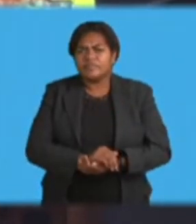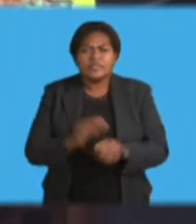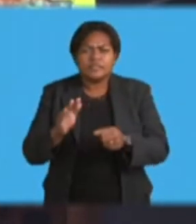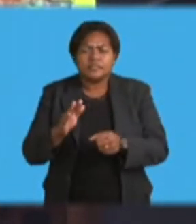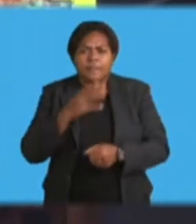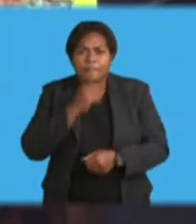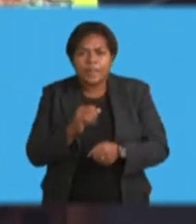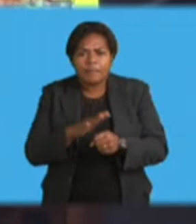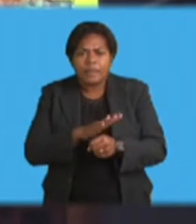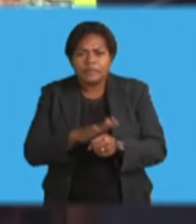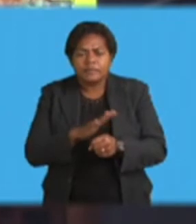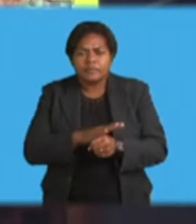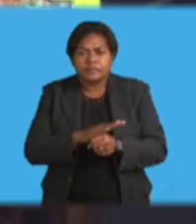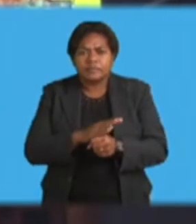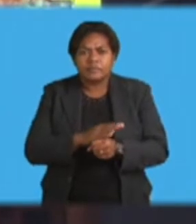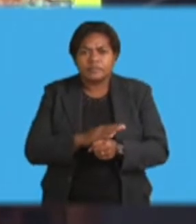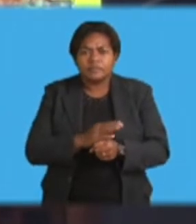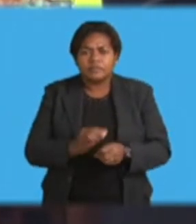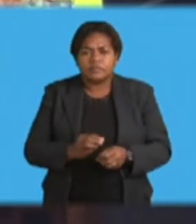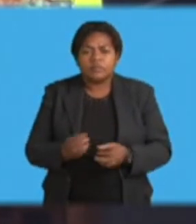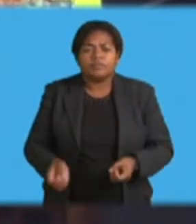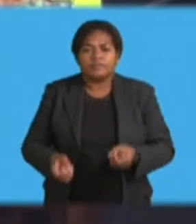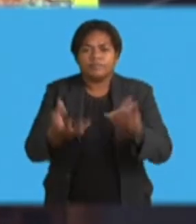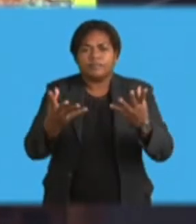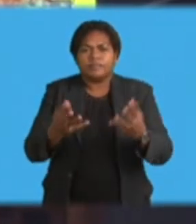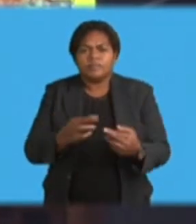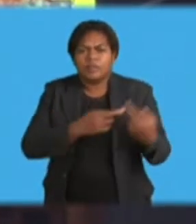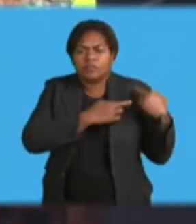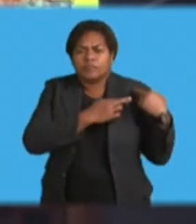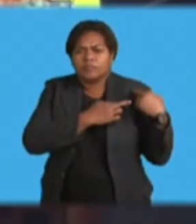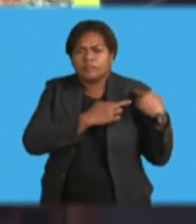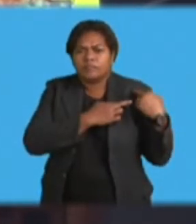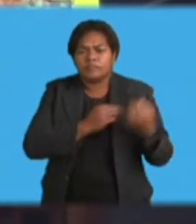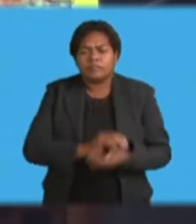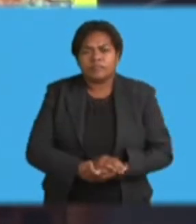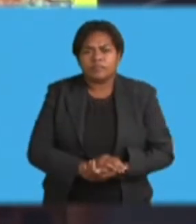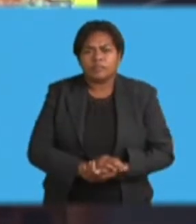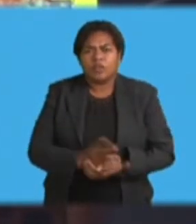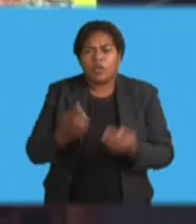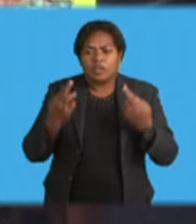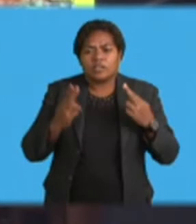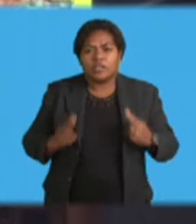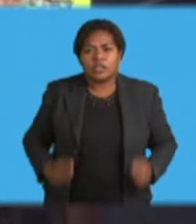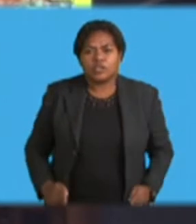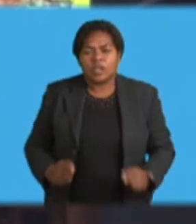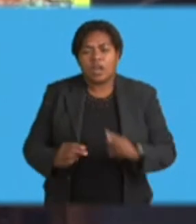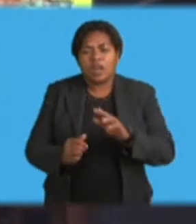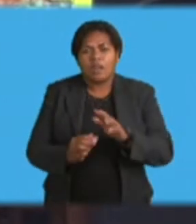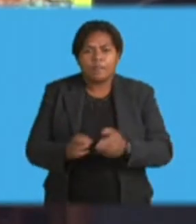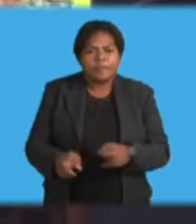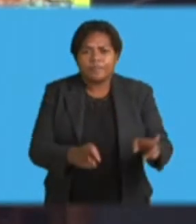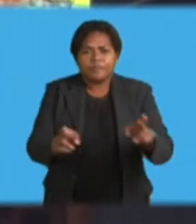channels to provide an alternative road for excess water from natural rivers to discharge to the nearest